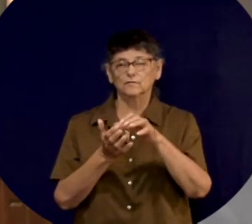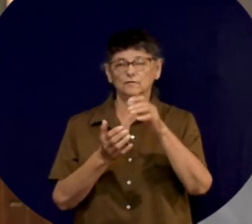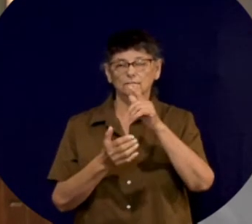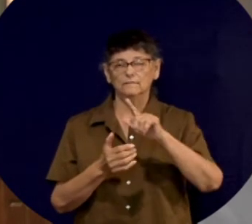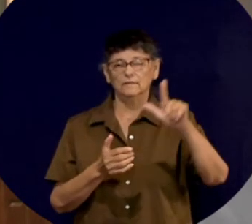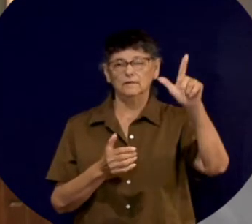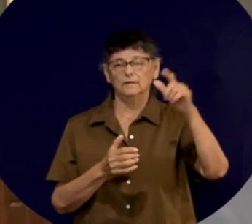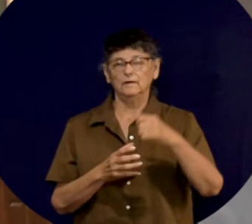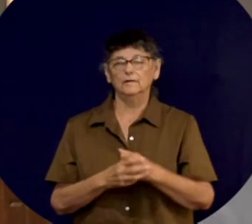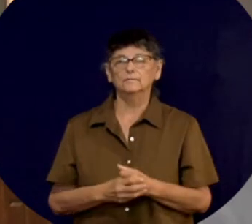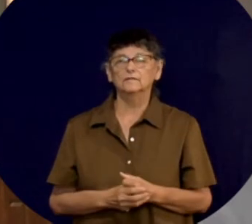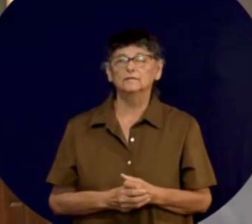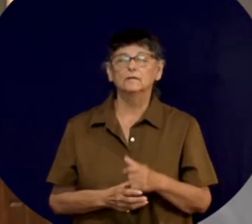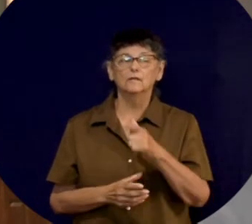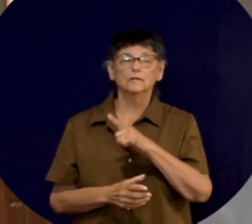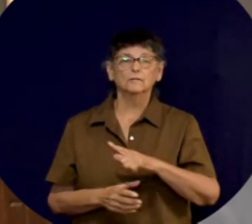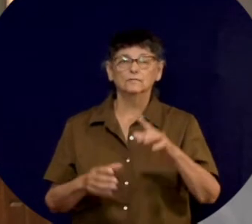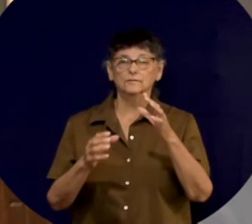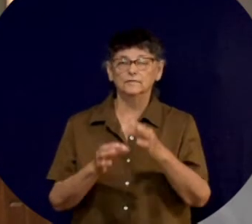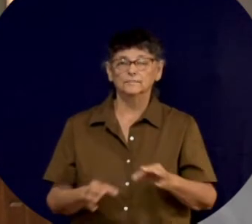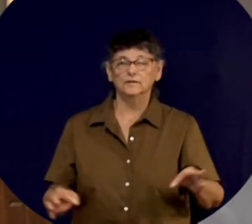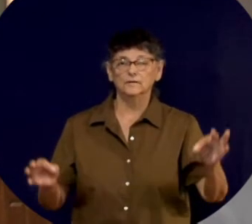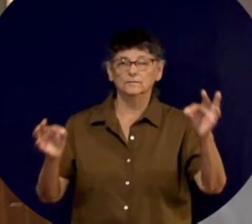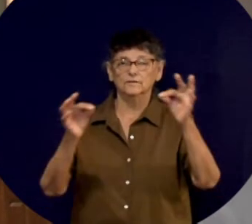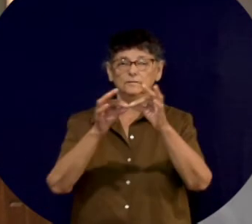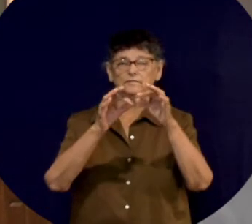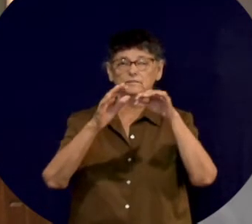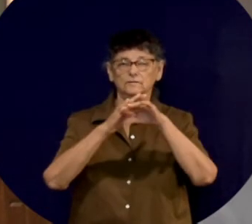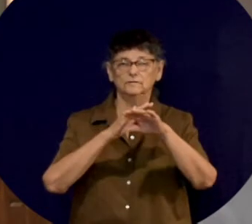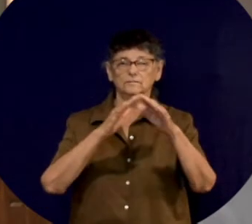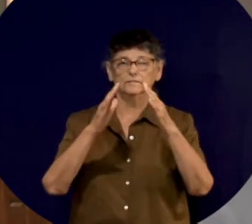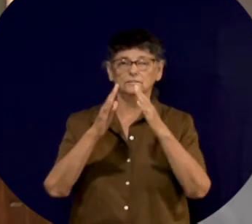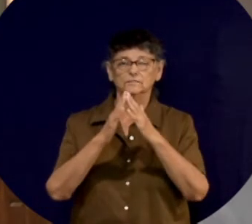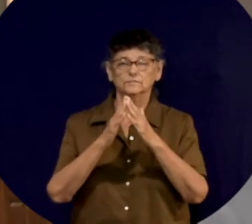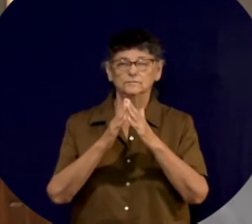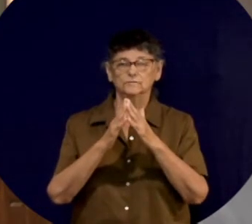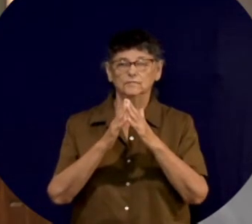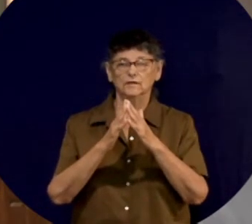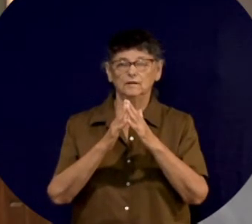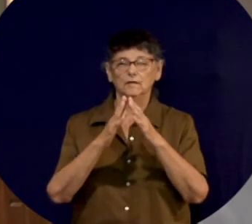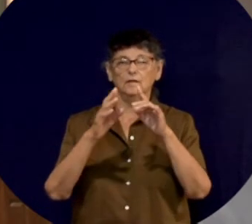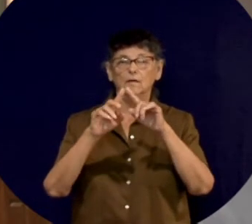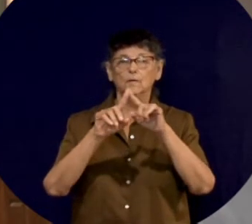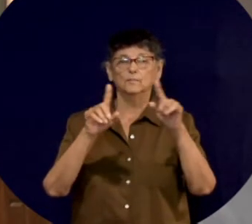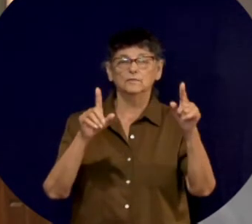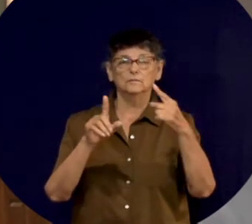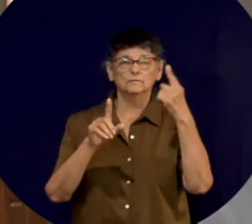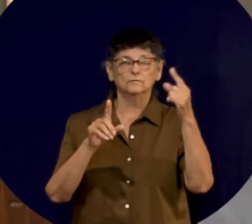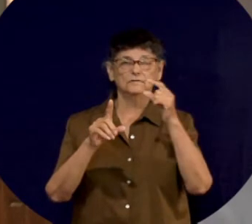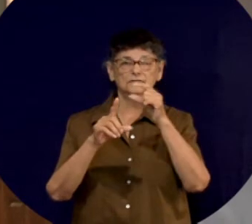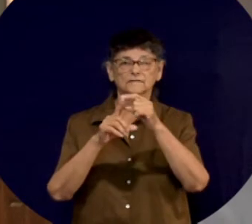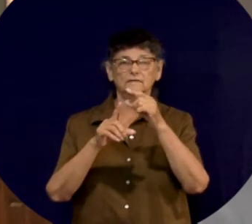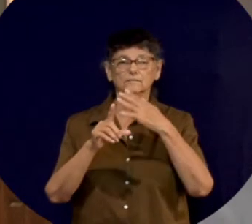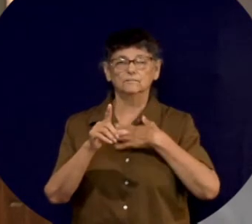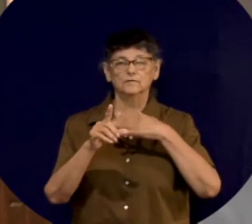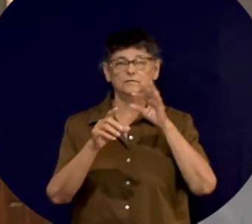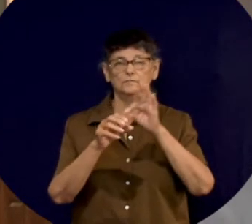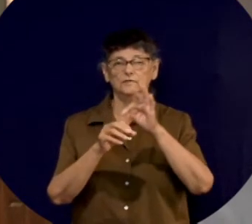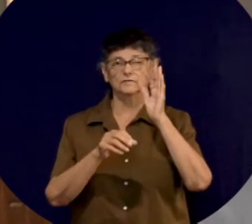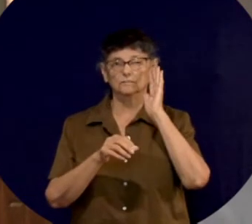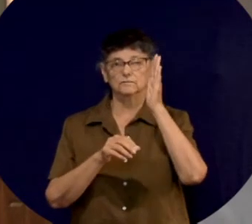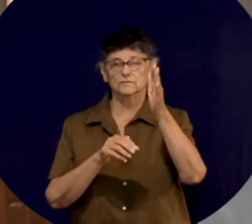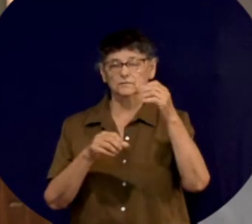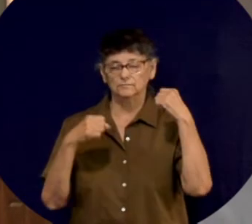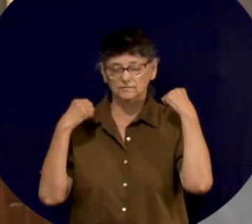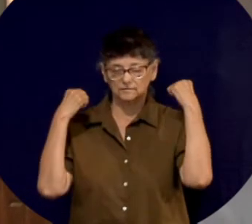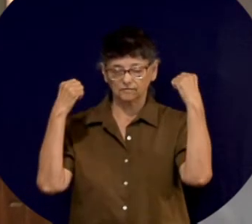the supper of the Lamb. Lord, I am not worthy that you should enter under my roof, but only say the word, and